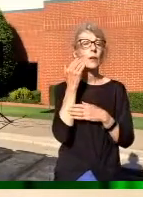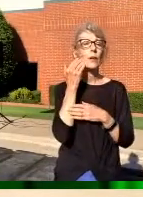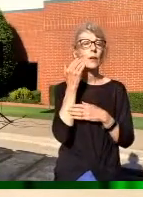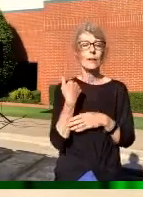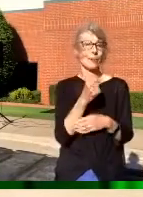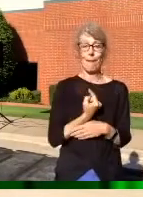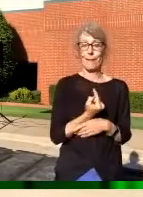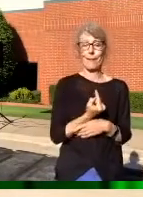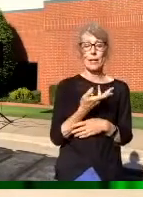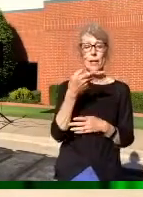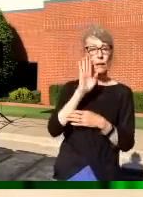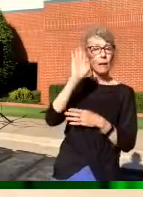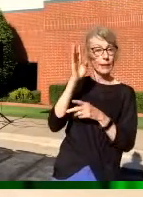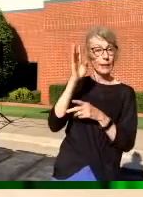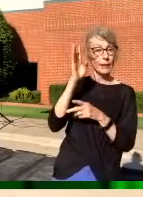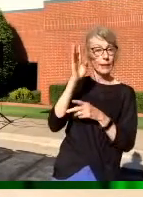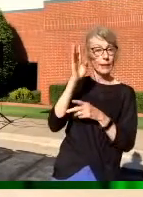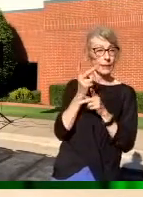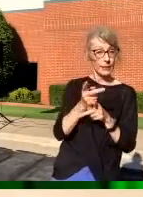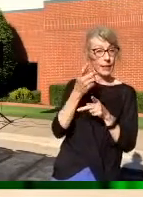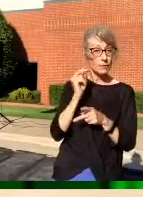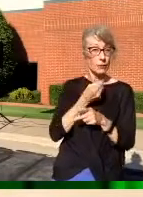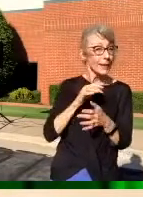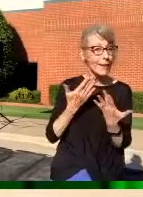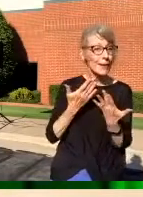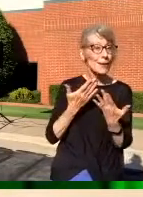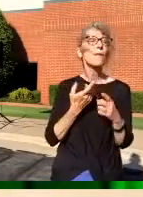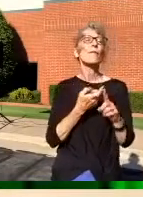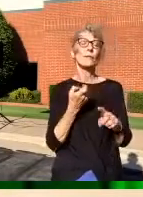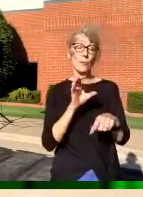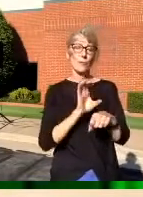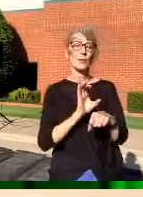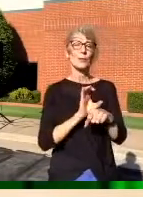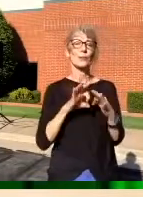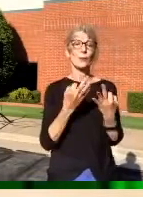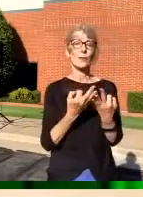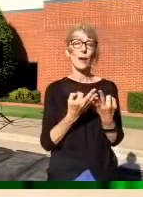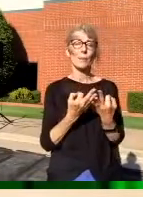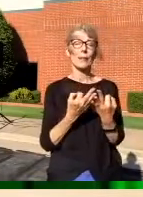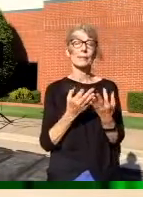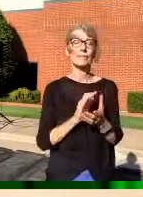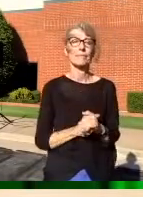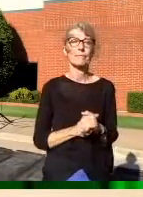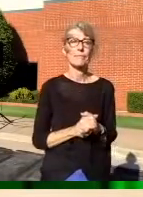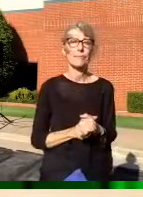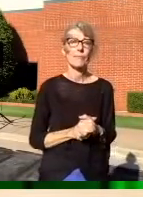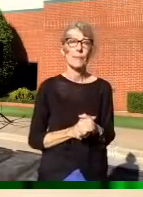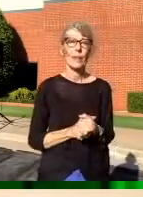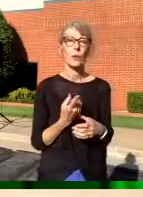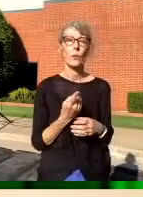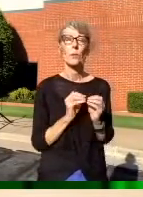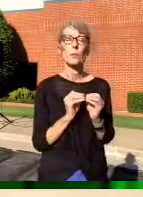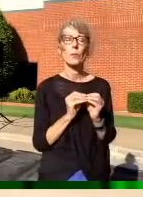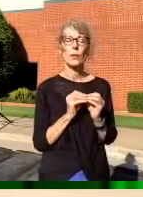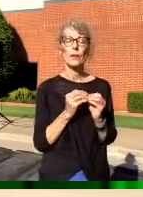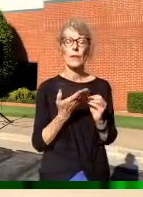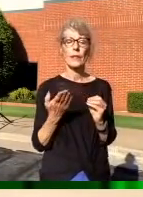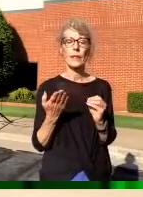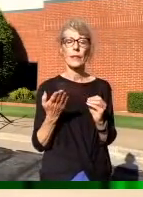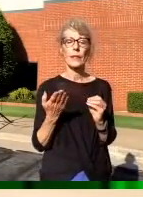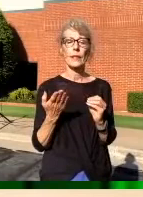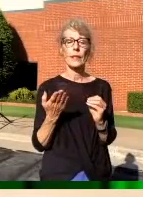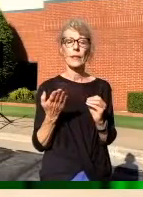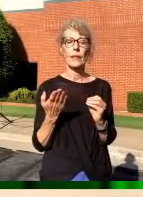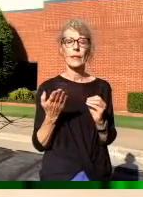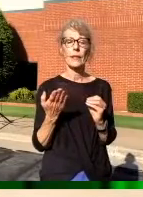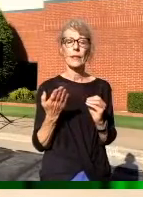flowed through our church family." And one final thing I'll mention before Brent leads our prayer is that